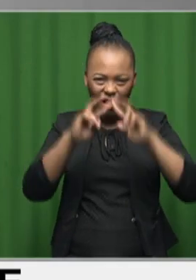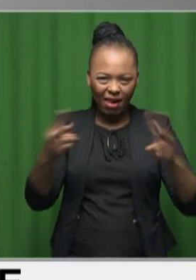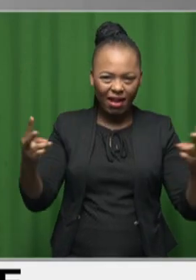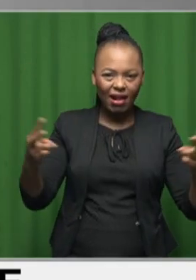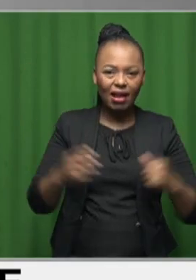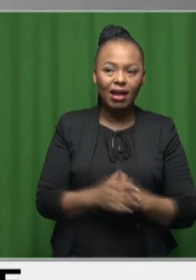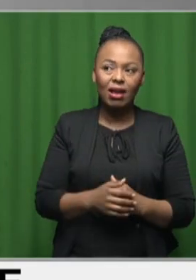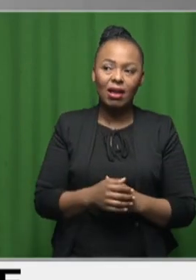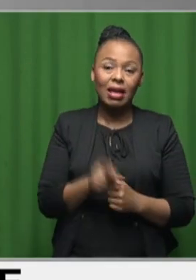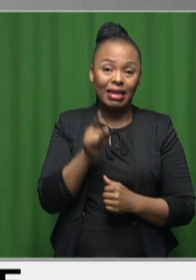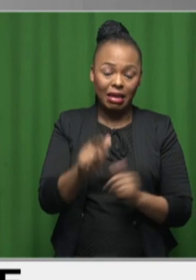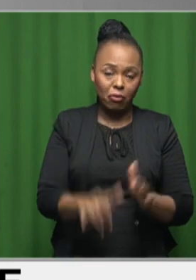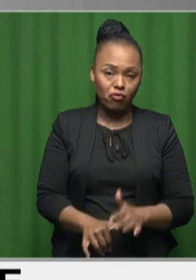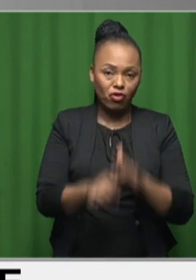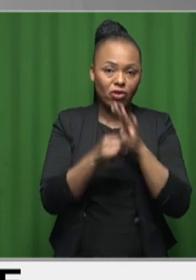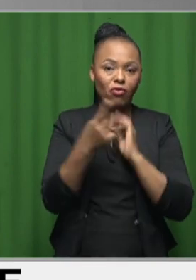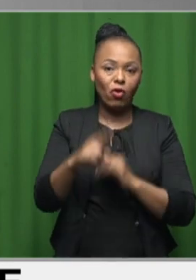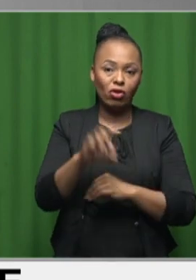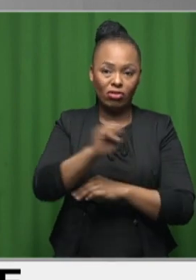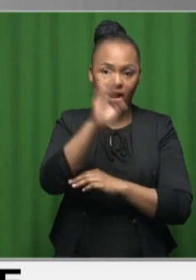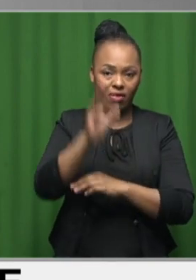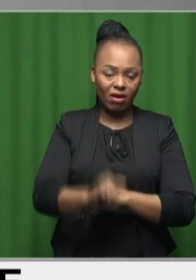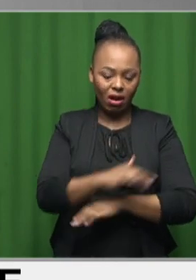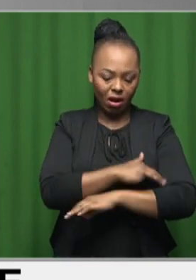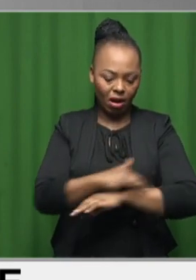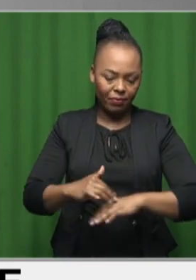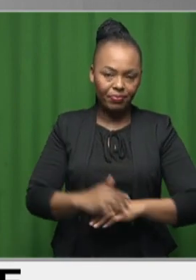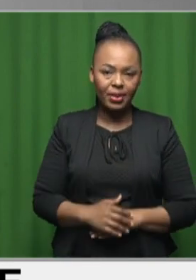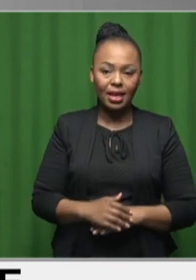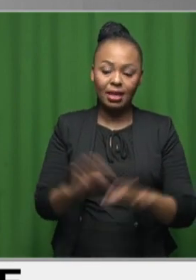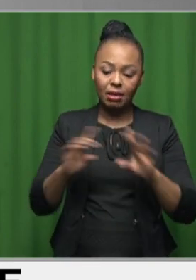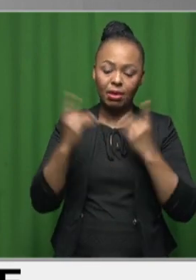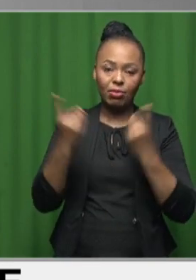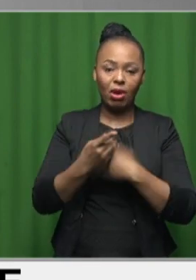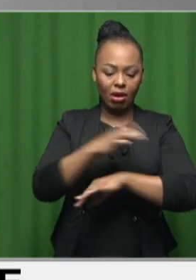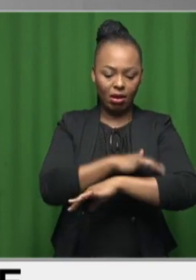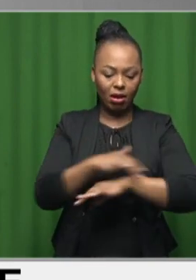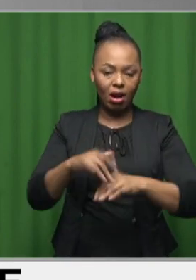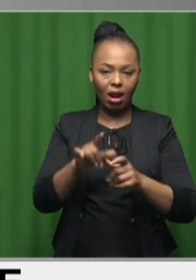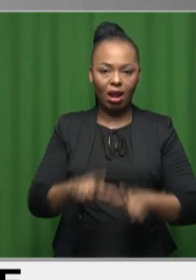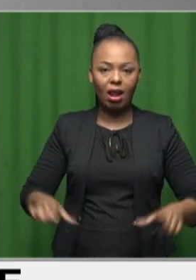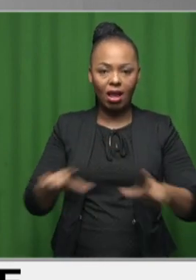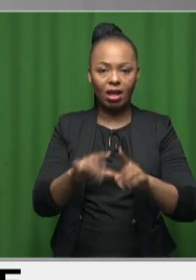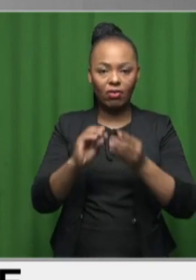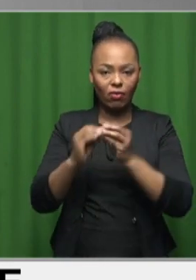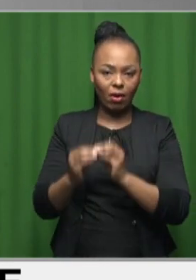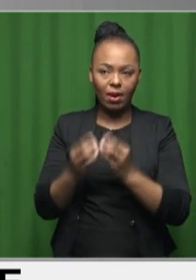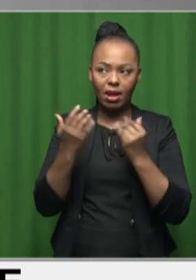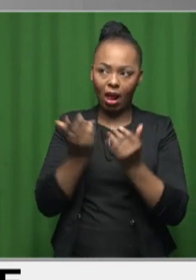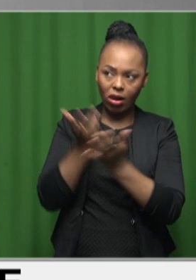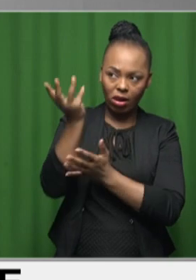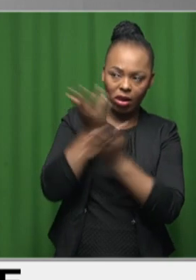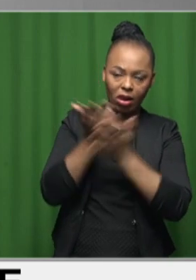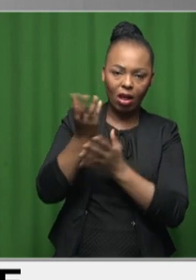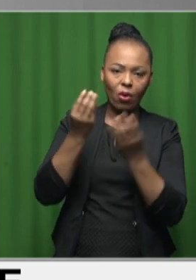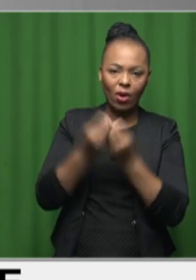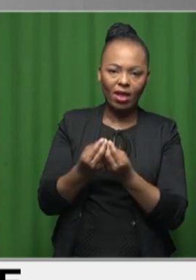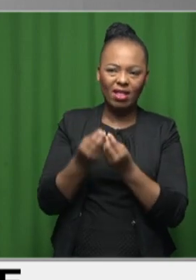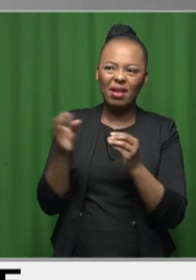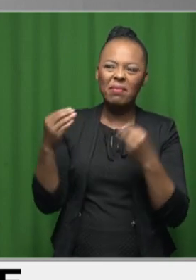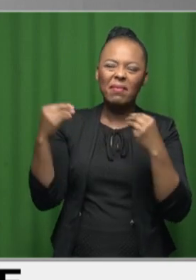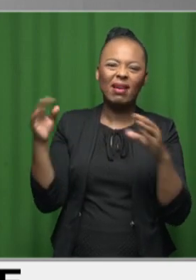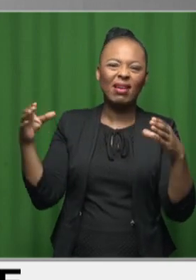sector. The Department of Agriculture, Land Reform and Rural Development has been engaging with the livestock sector through